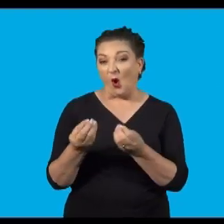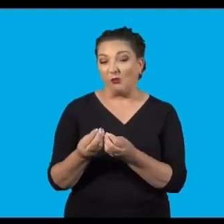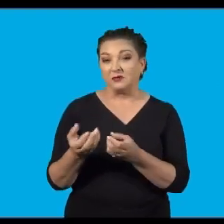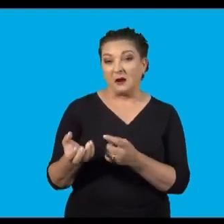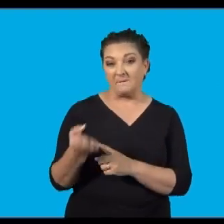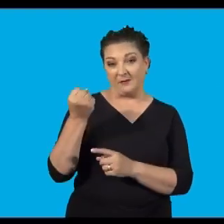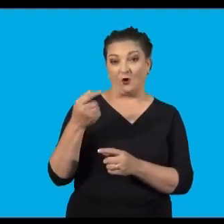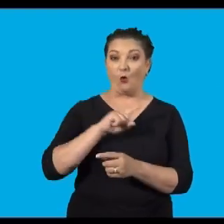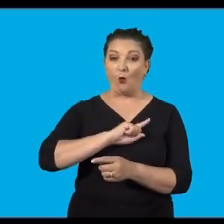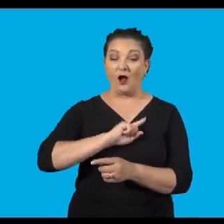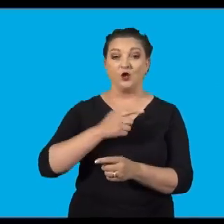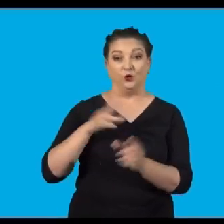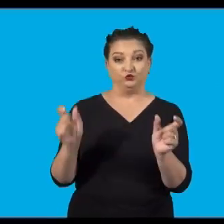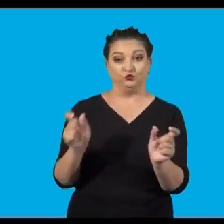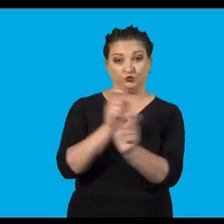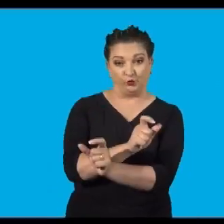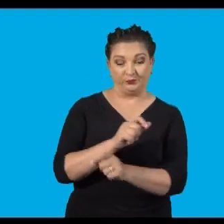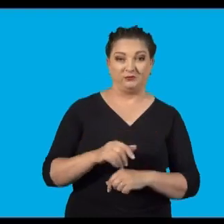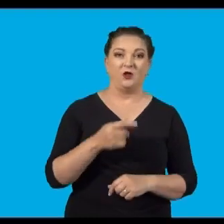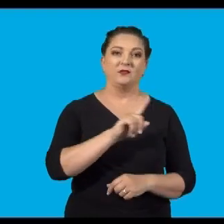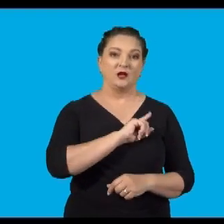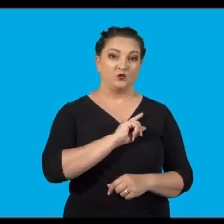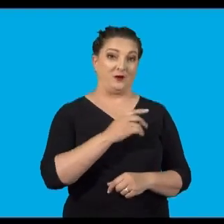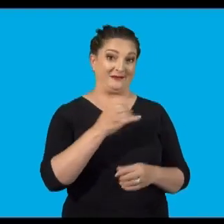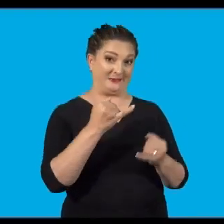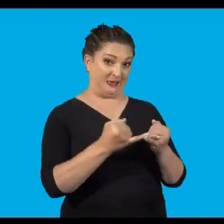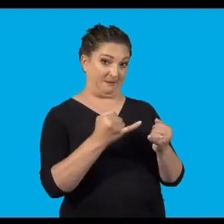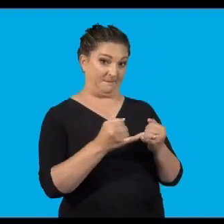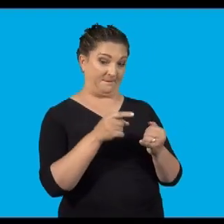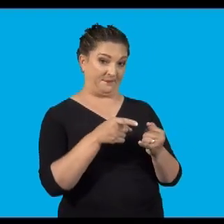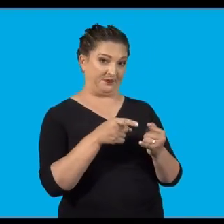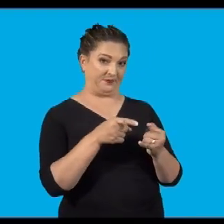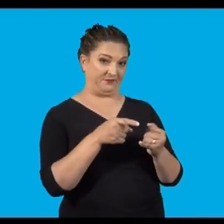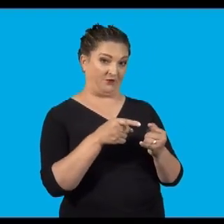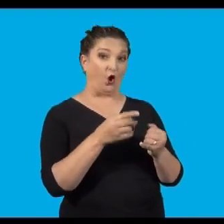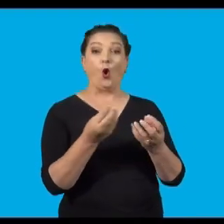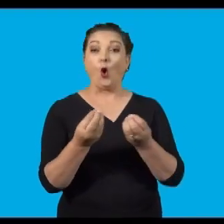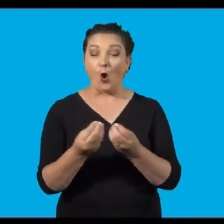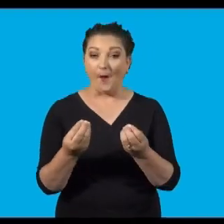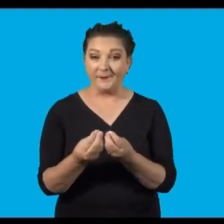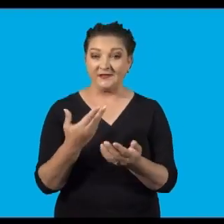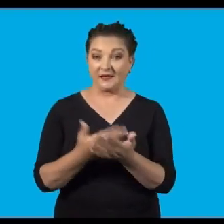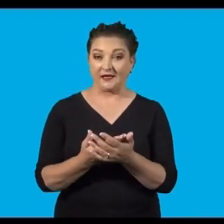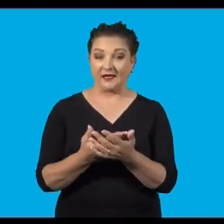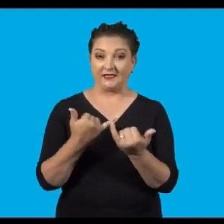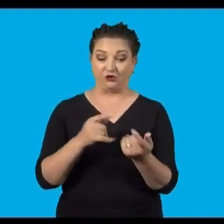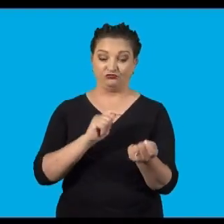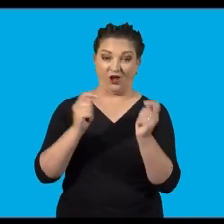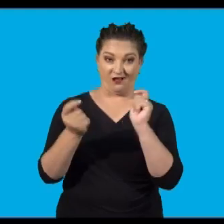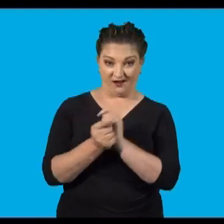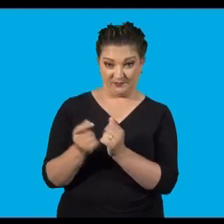because remember, we want to swap them around. We want the subject, all right, to become, the object to become